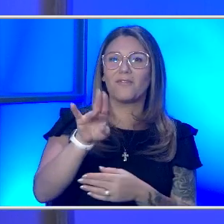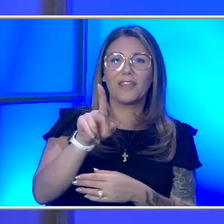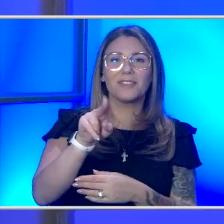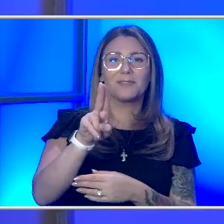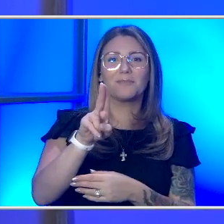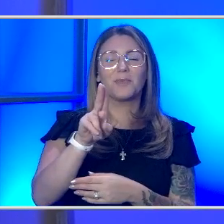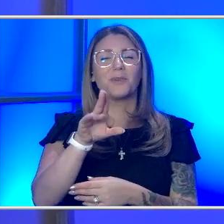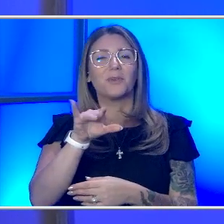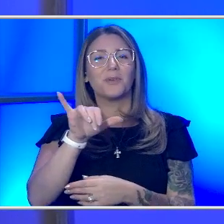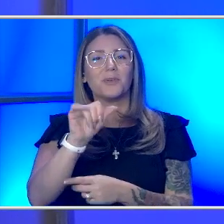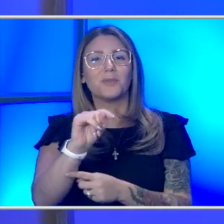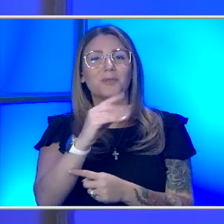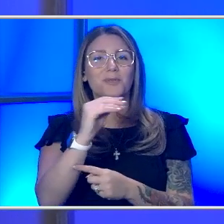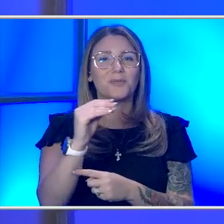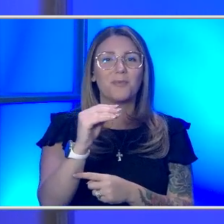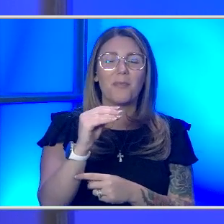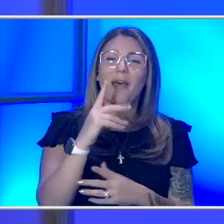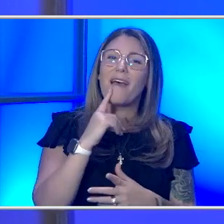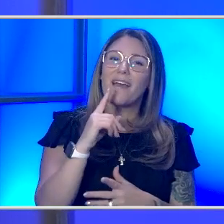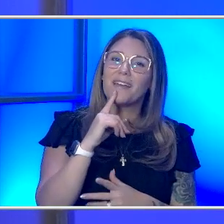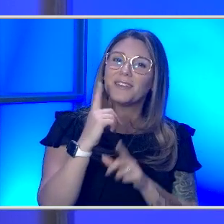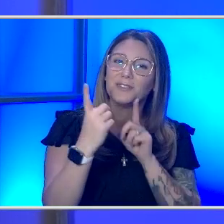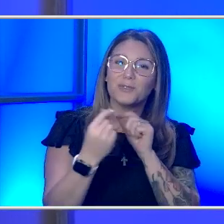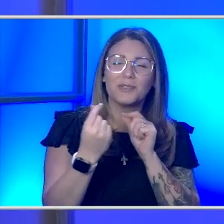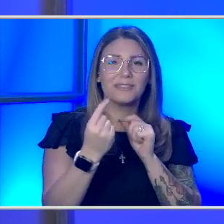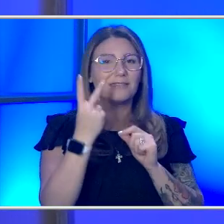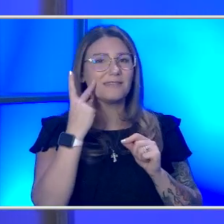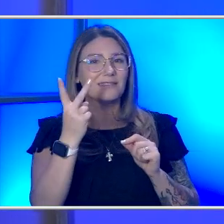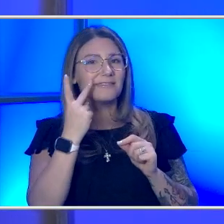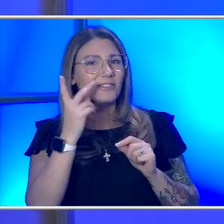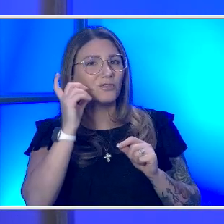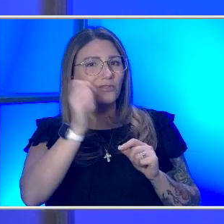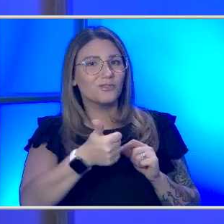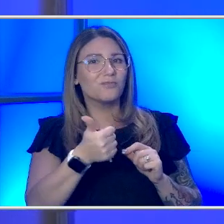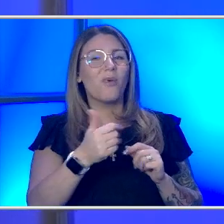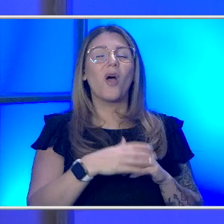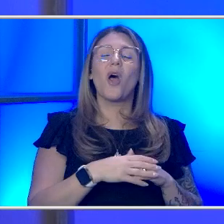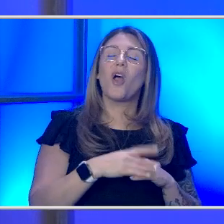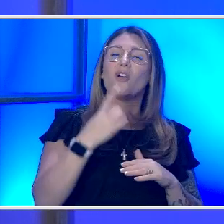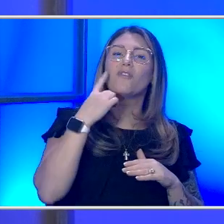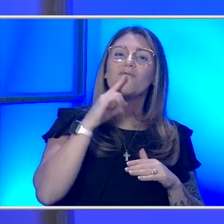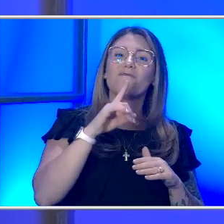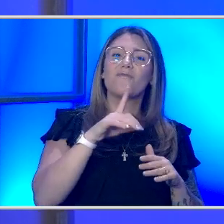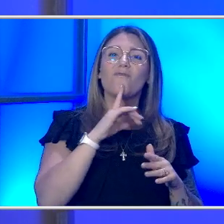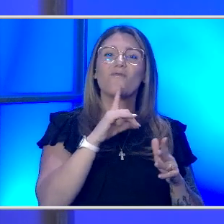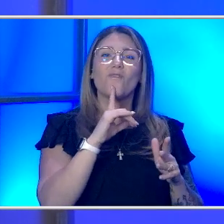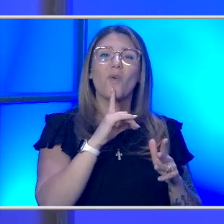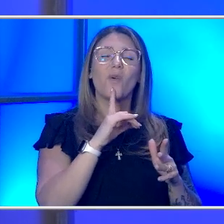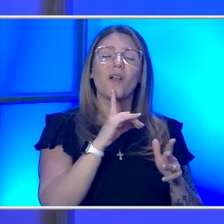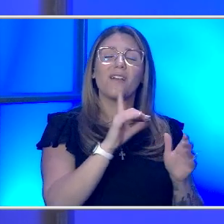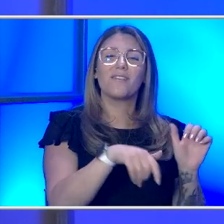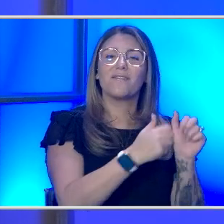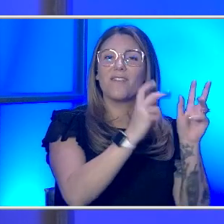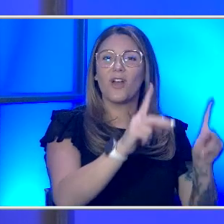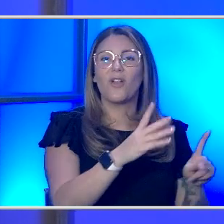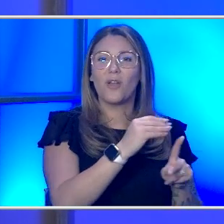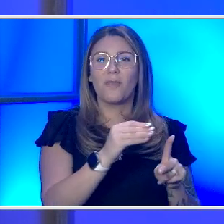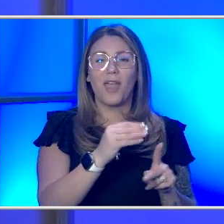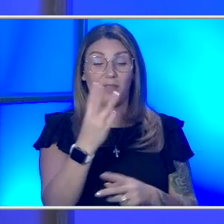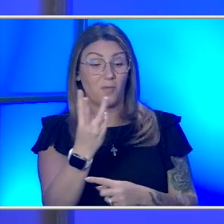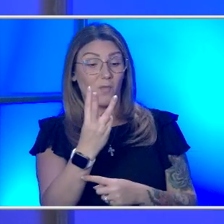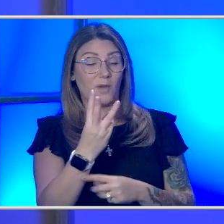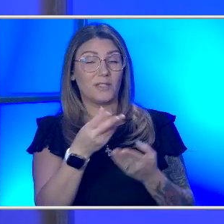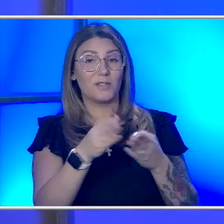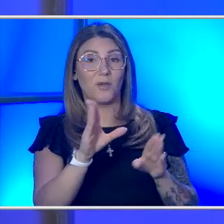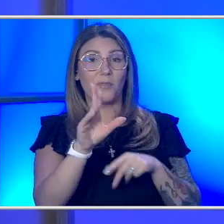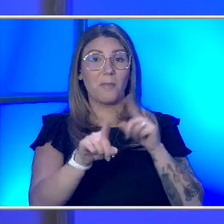we'll see you back here tomorrow for an encore presentation. And then Wednesday, we're back for a live open mics with Dr. Stites. We're going to show you a new way